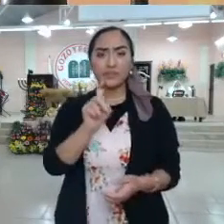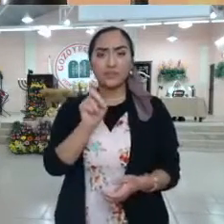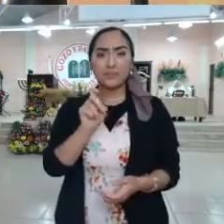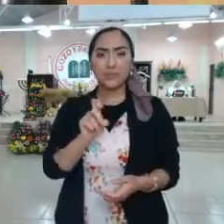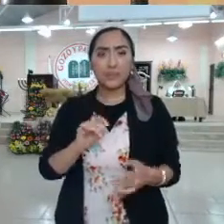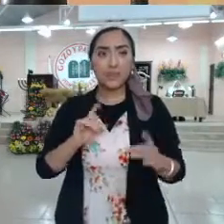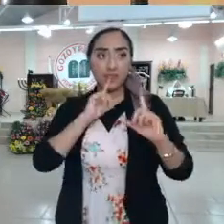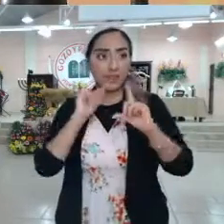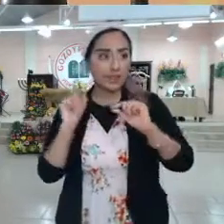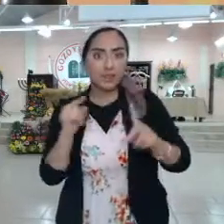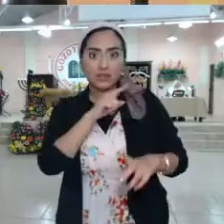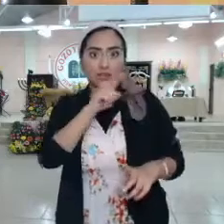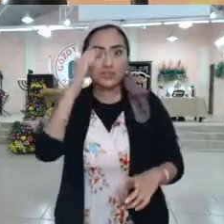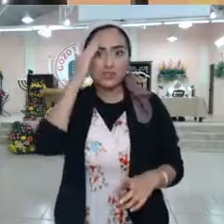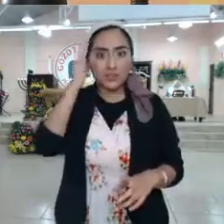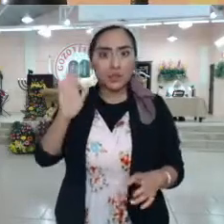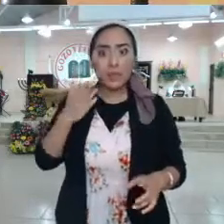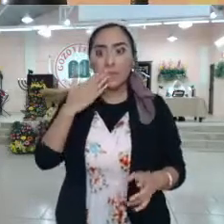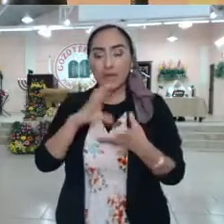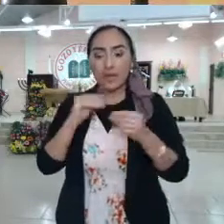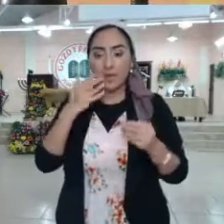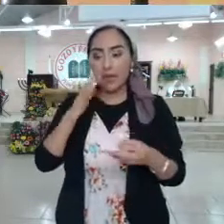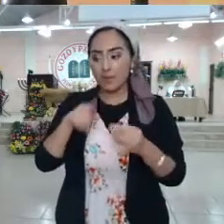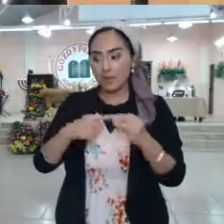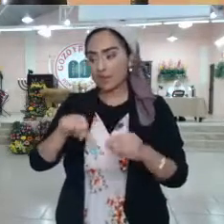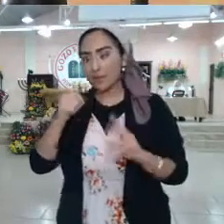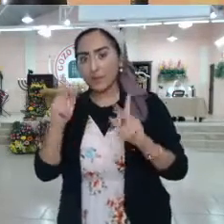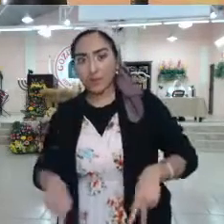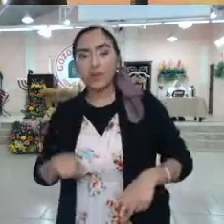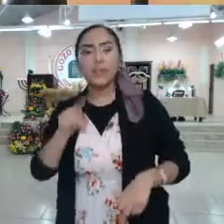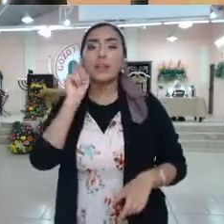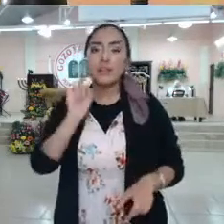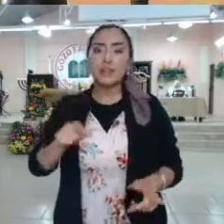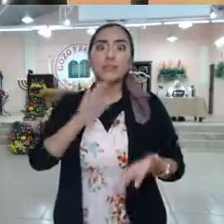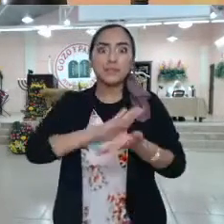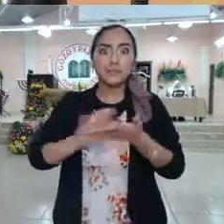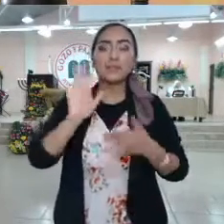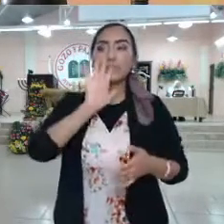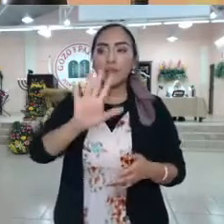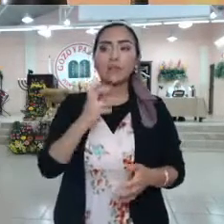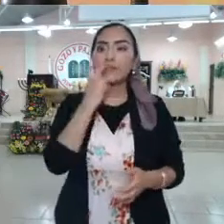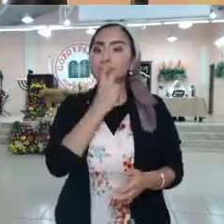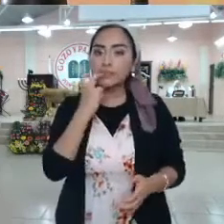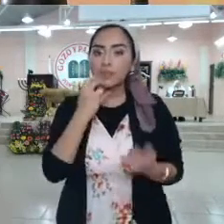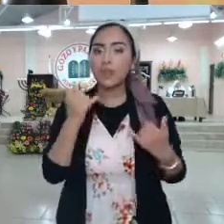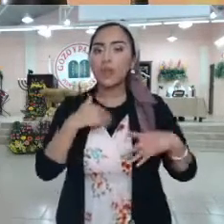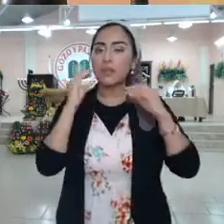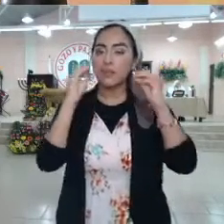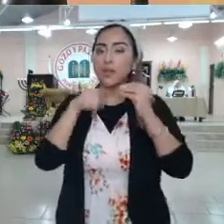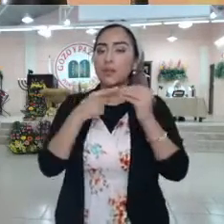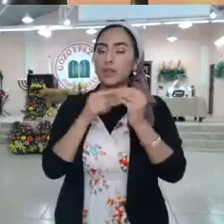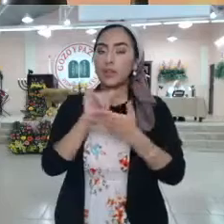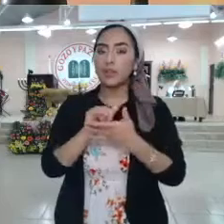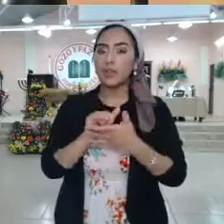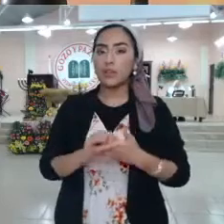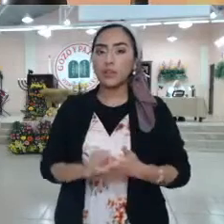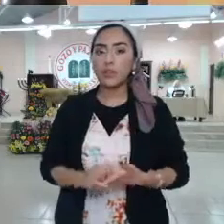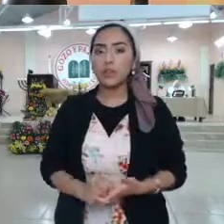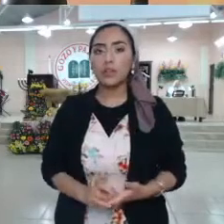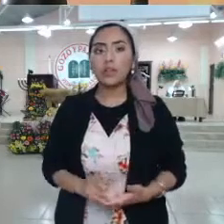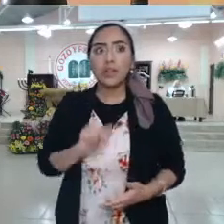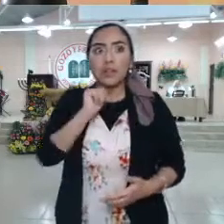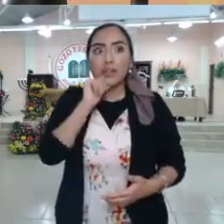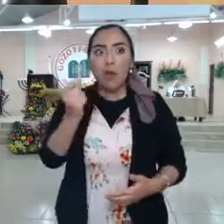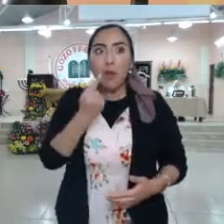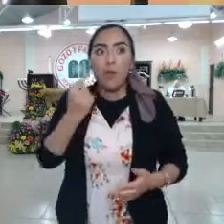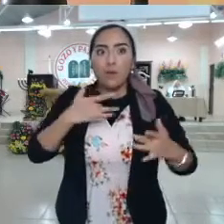you're going to make that to the trash to speak about something that you're not sure, to say something bad about others. Keep your mouth